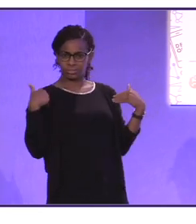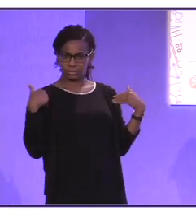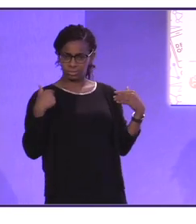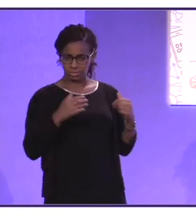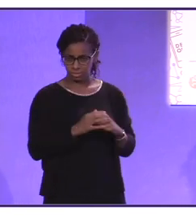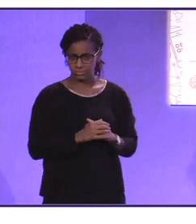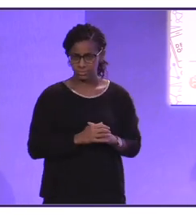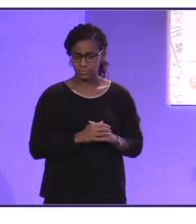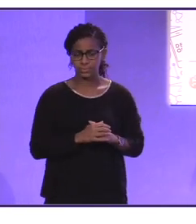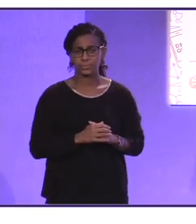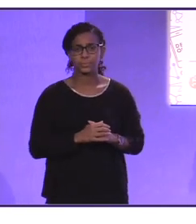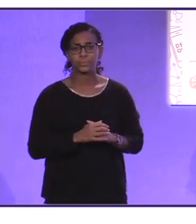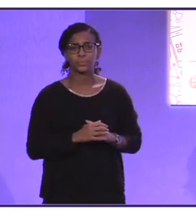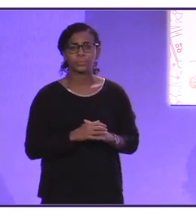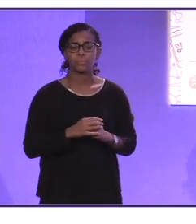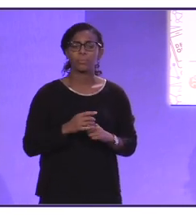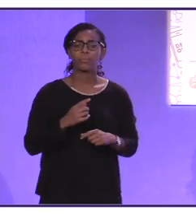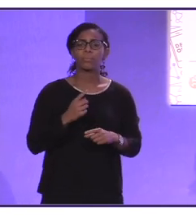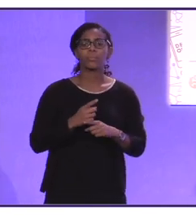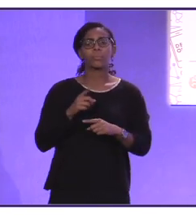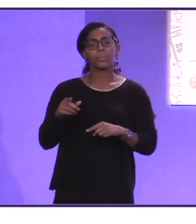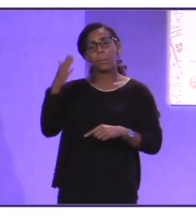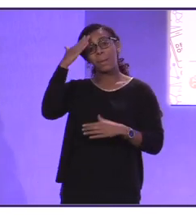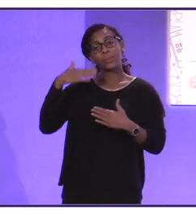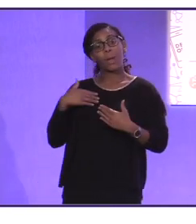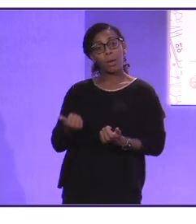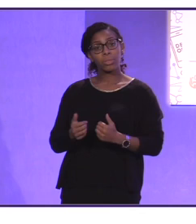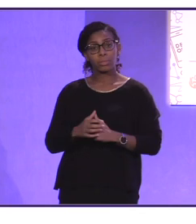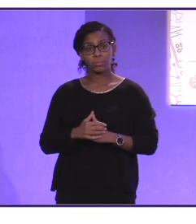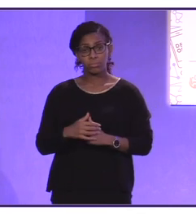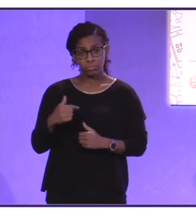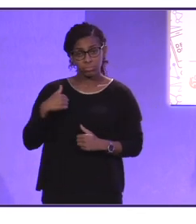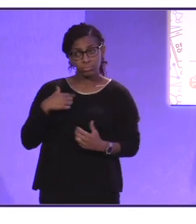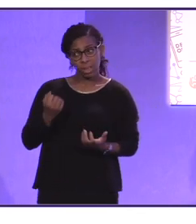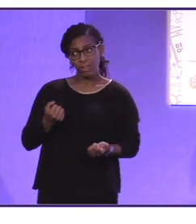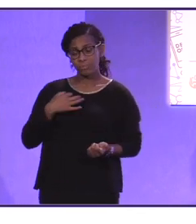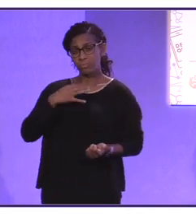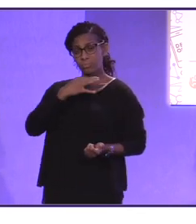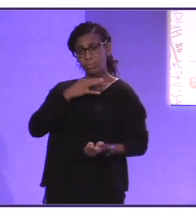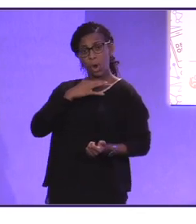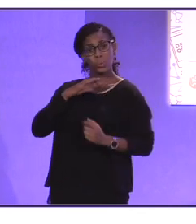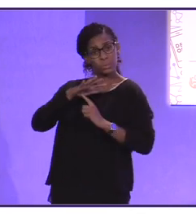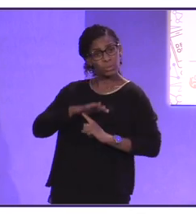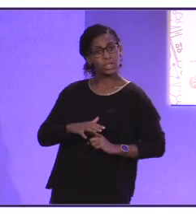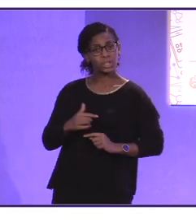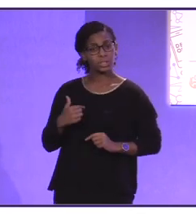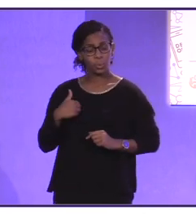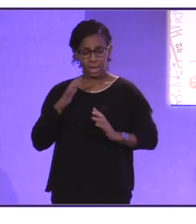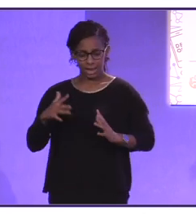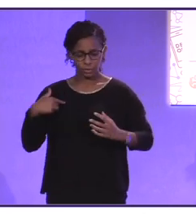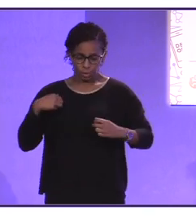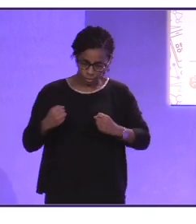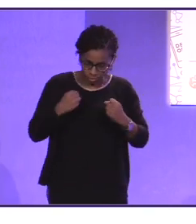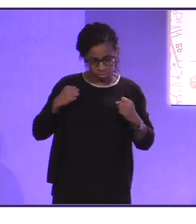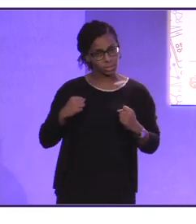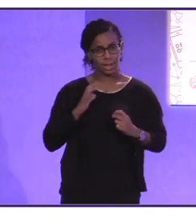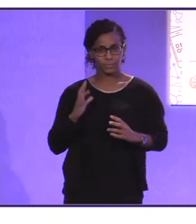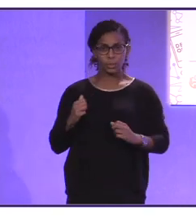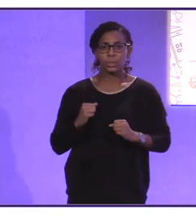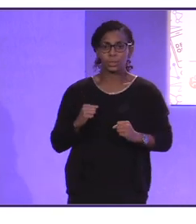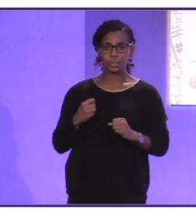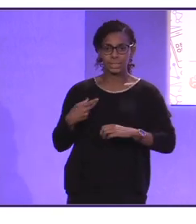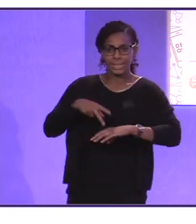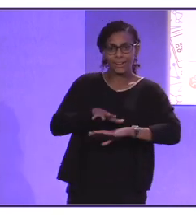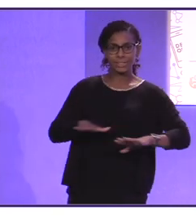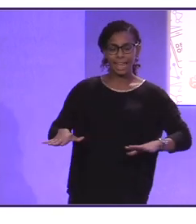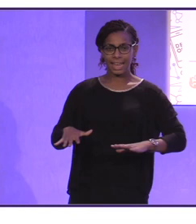health. I am prone to depression. I do this stuff where I have to try to big myself up to stand on stage. It's terrifying. It's